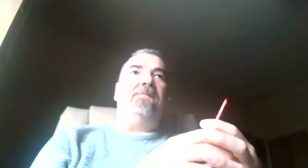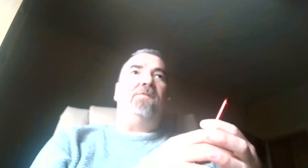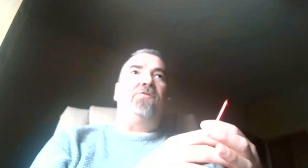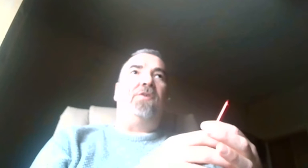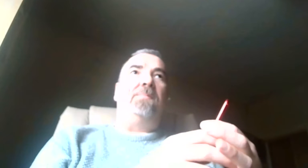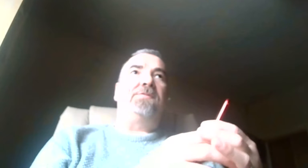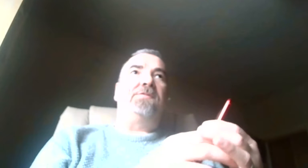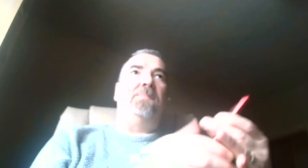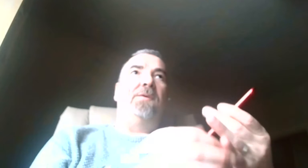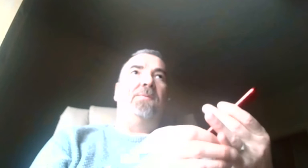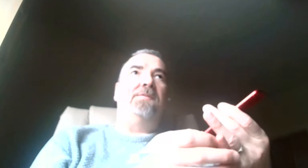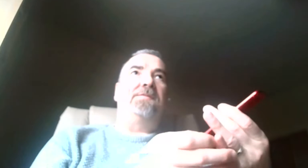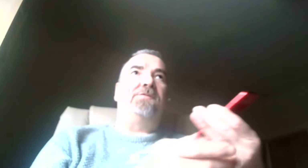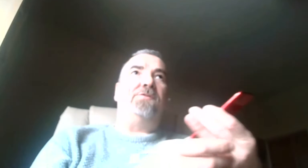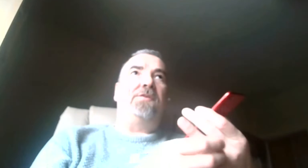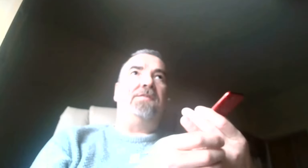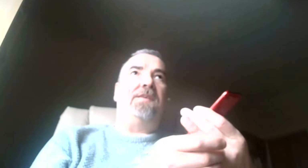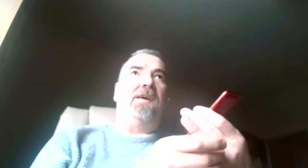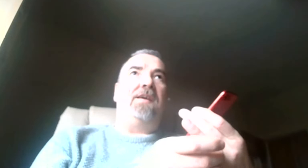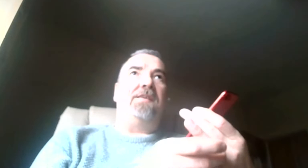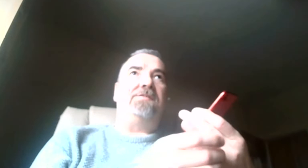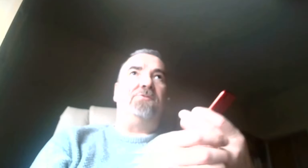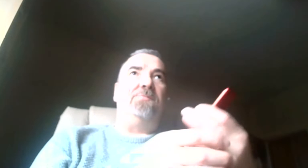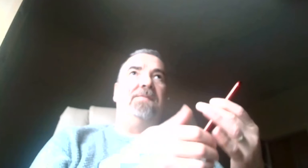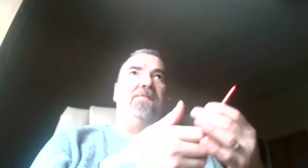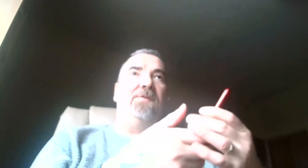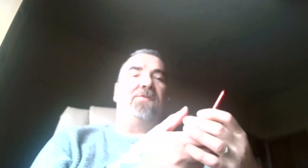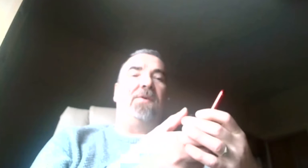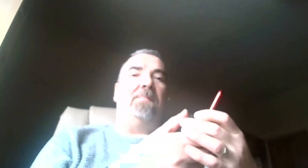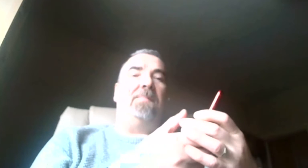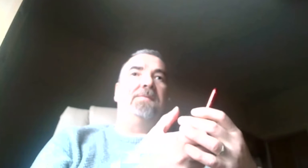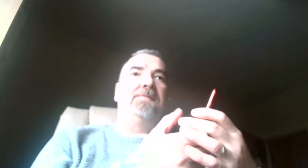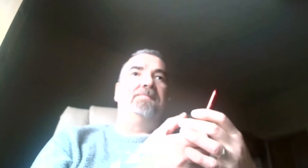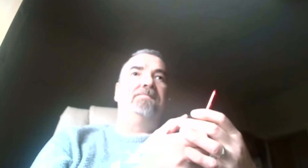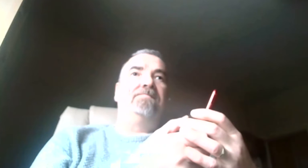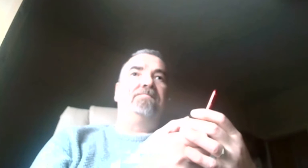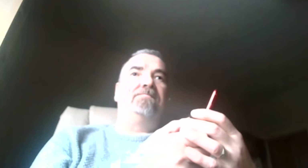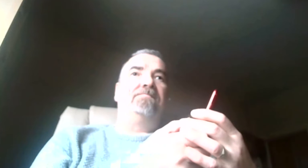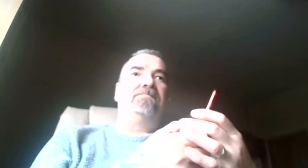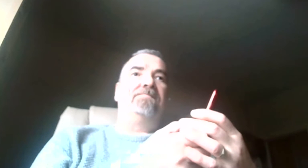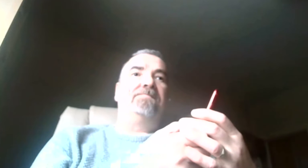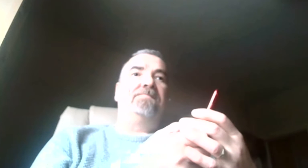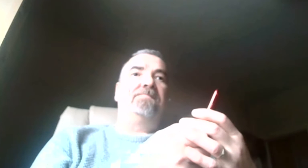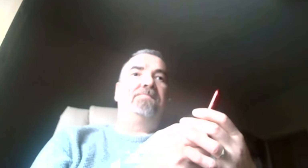Sorry about that. Full stop. Somebody was talking directly to me. Full stop.